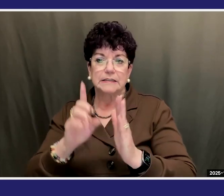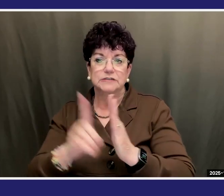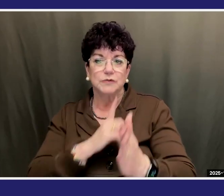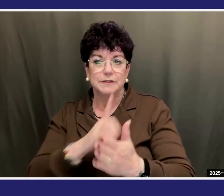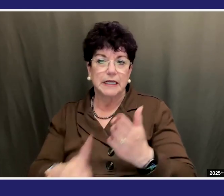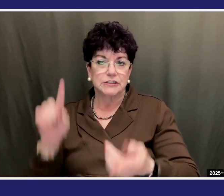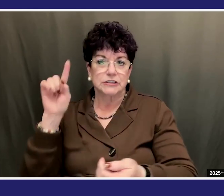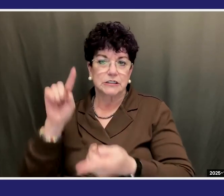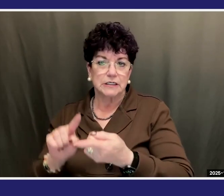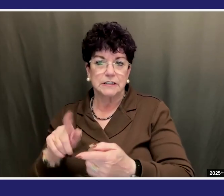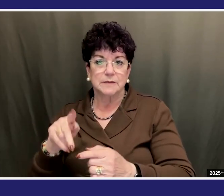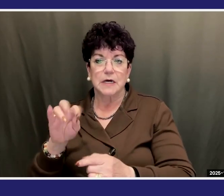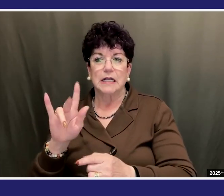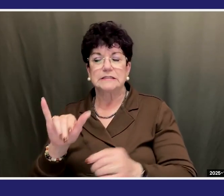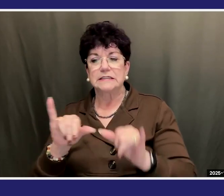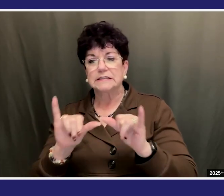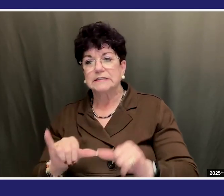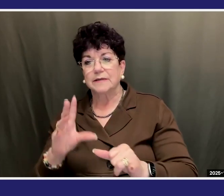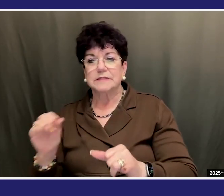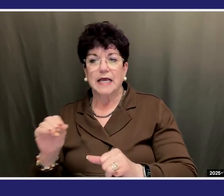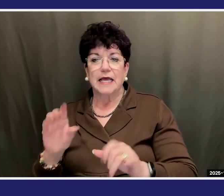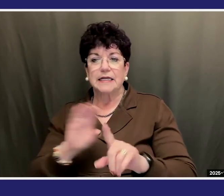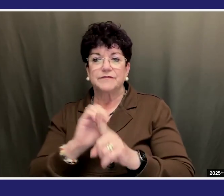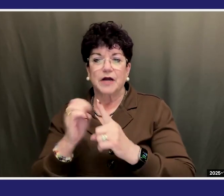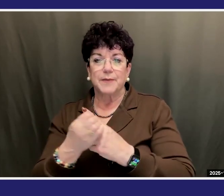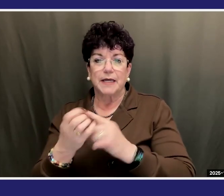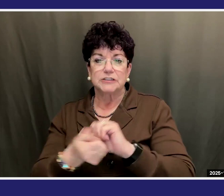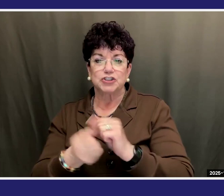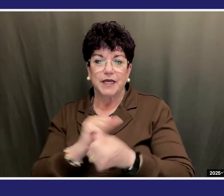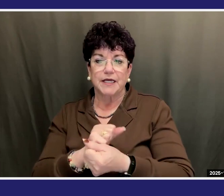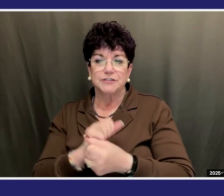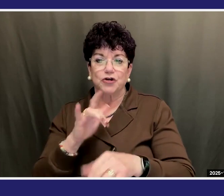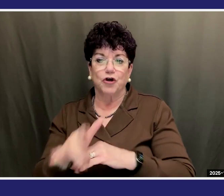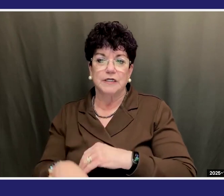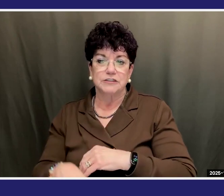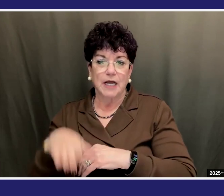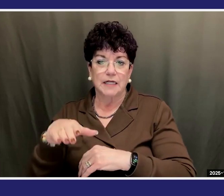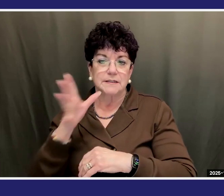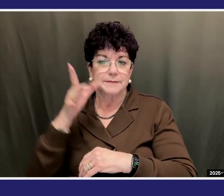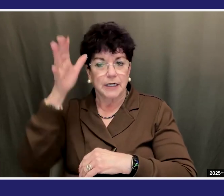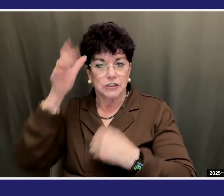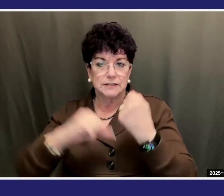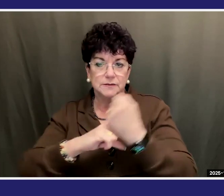change, early childhood and parenting support, as well as community-defined evidence-based practices.